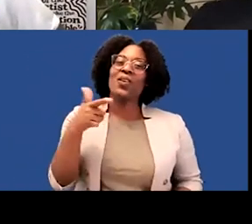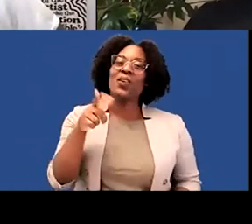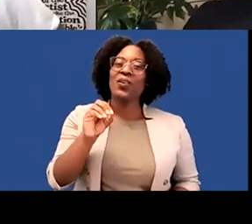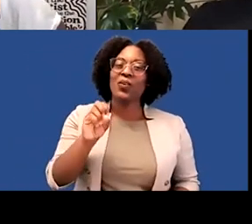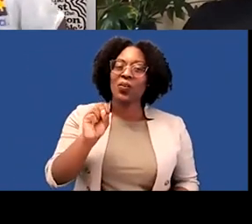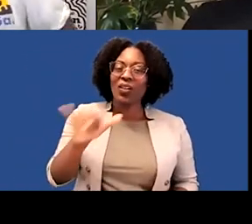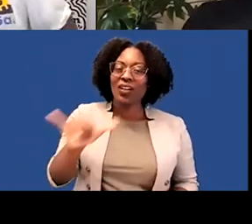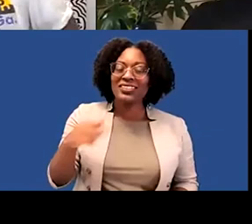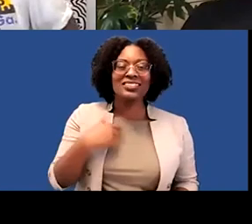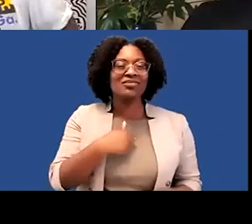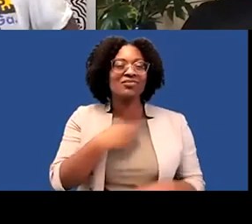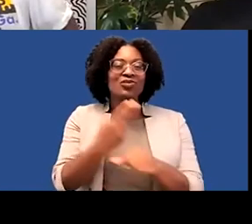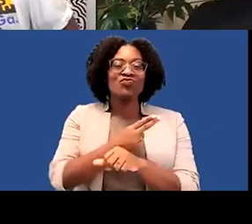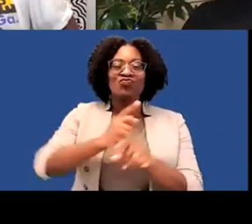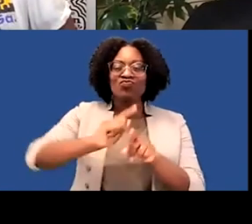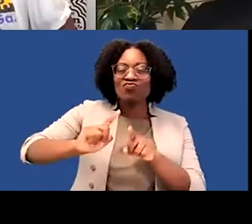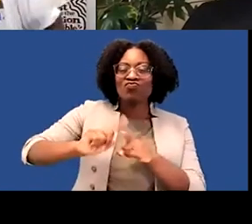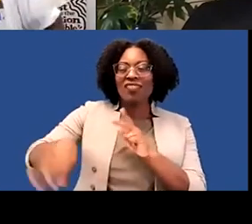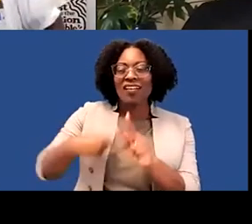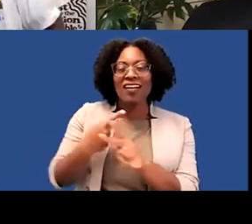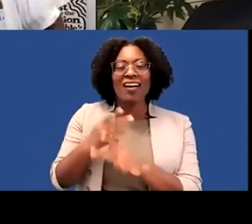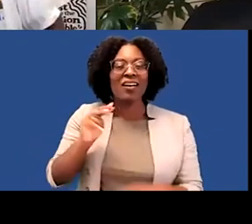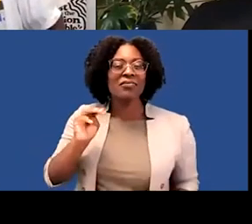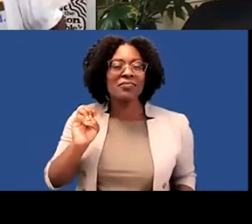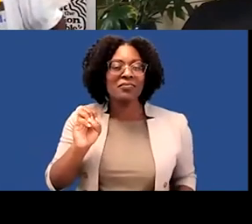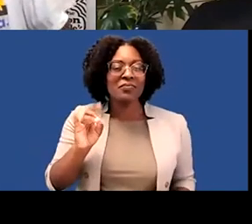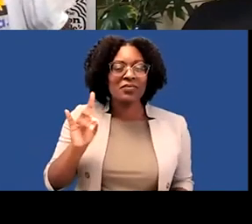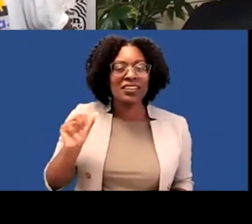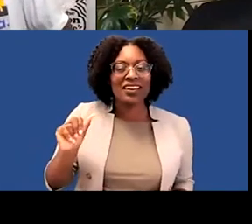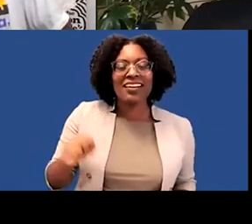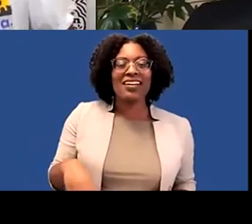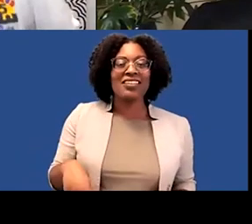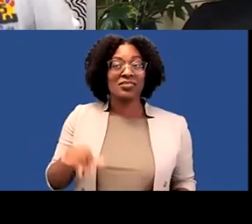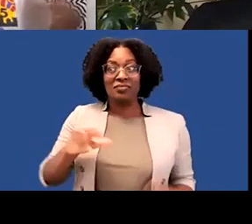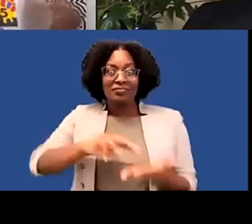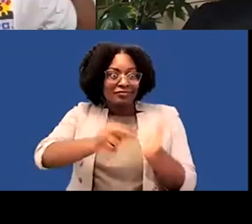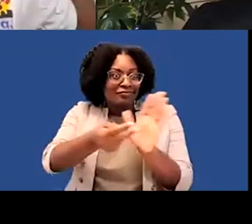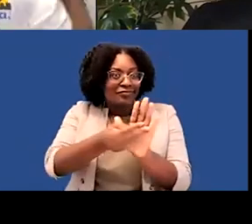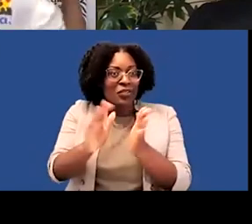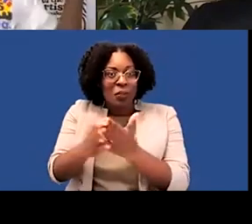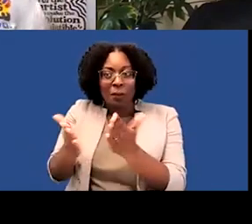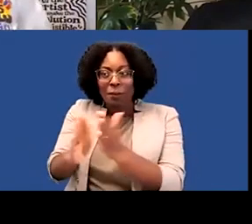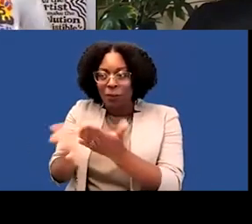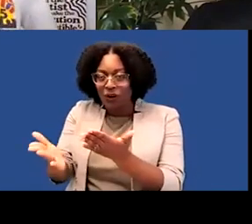multimedia. We are hypervisual and hypertextual. So the book had to be that way.